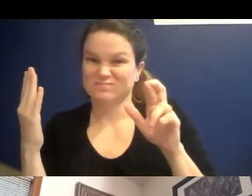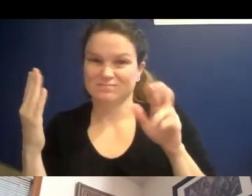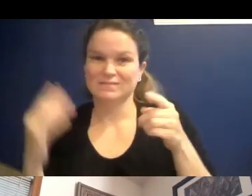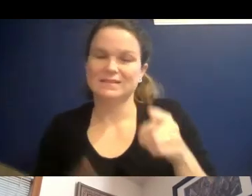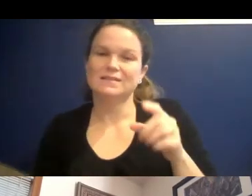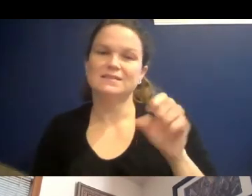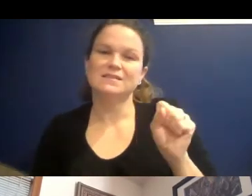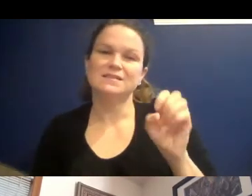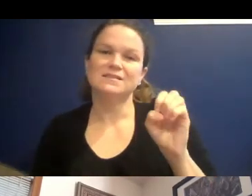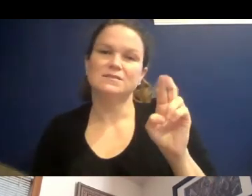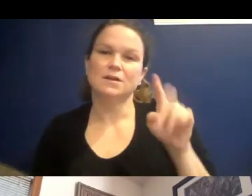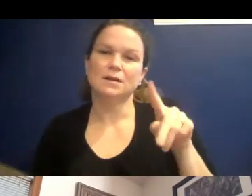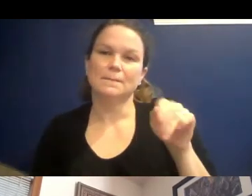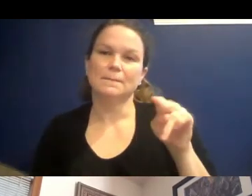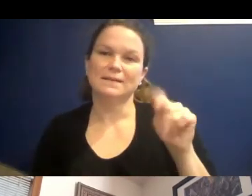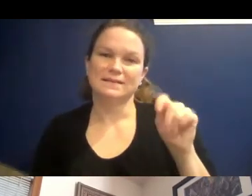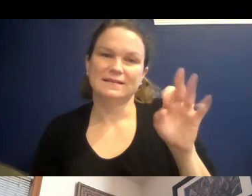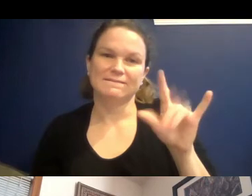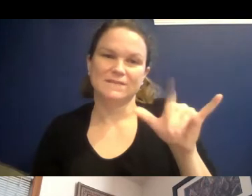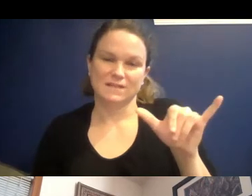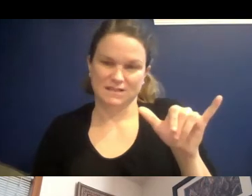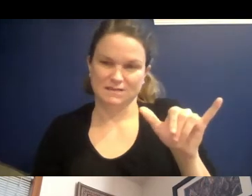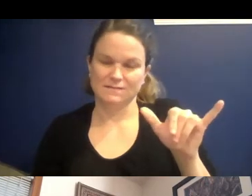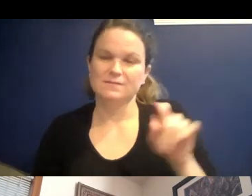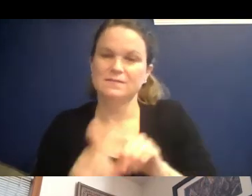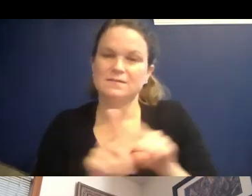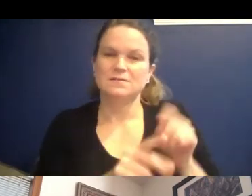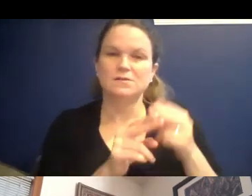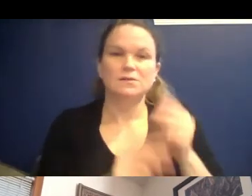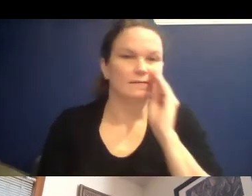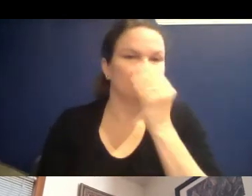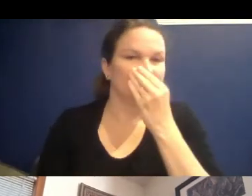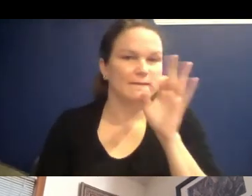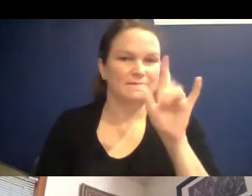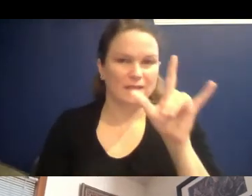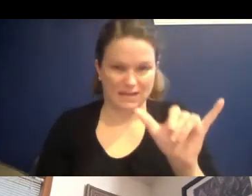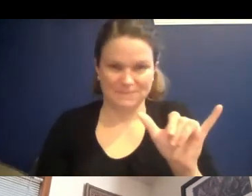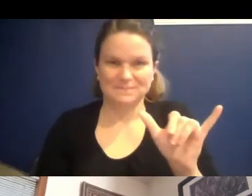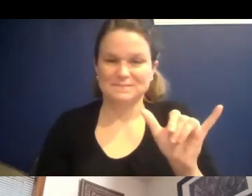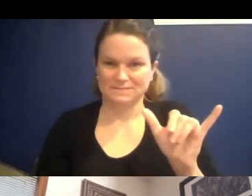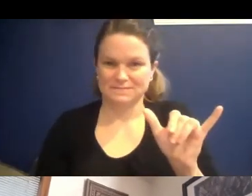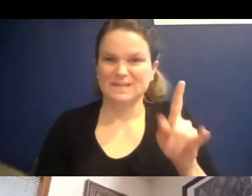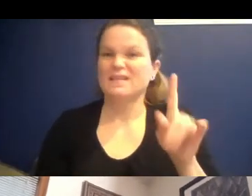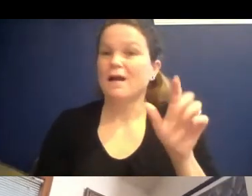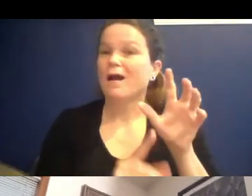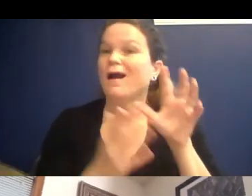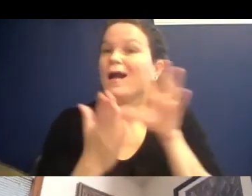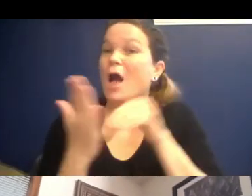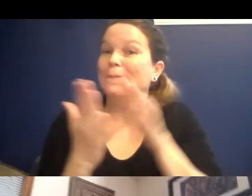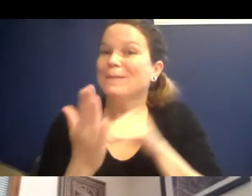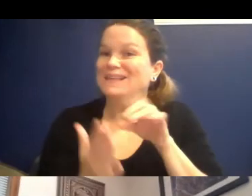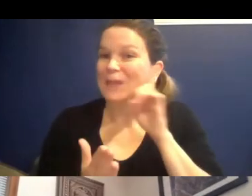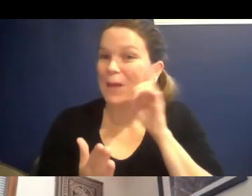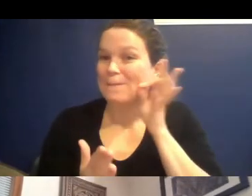fly, also known as a hoverfly, also known as a flower fly. And it mimics bees, but you can tell it's not